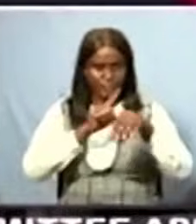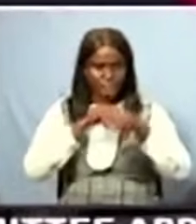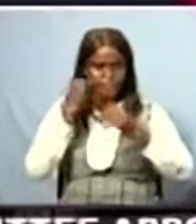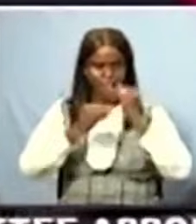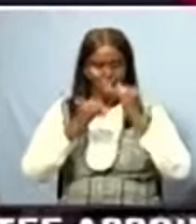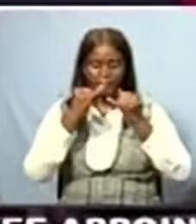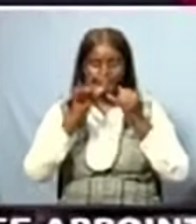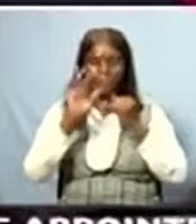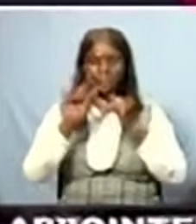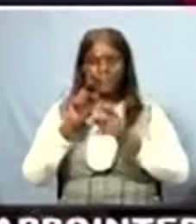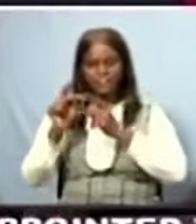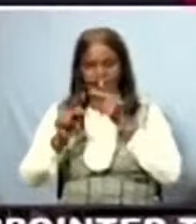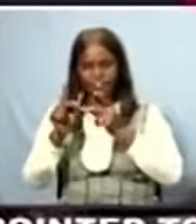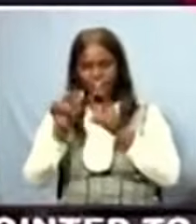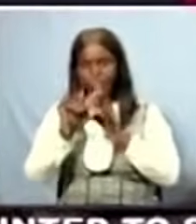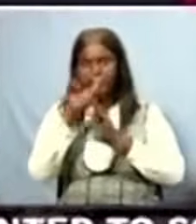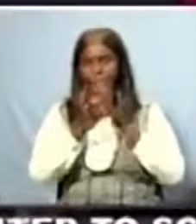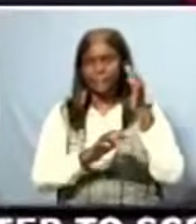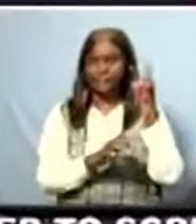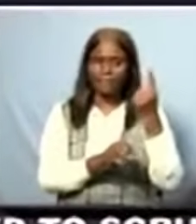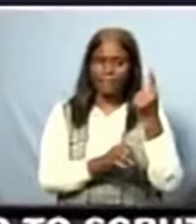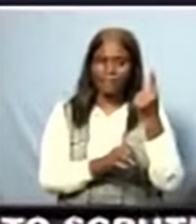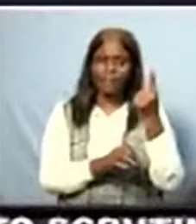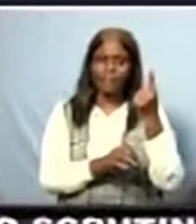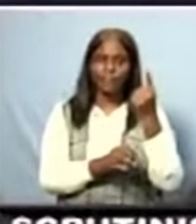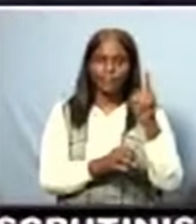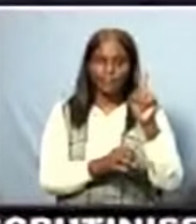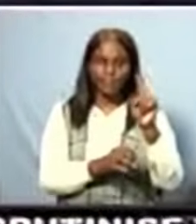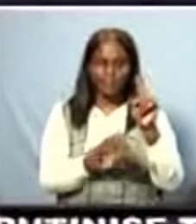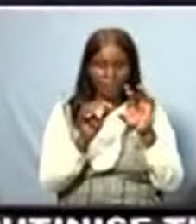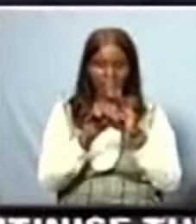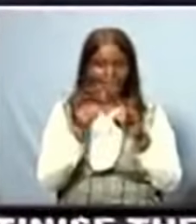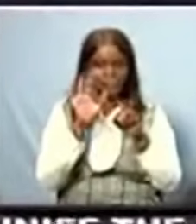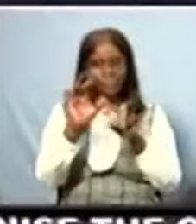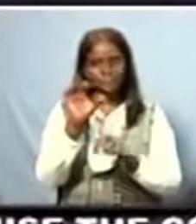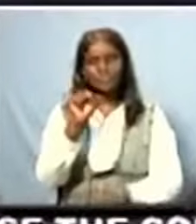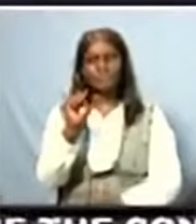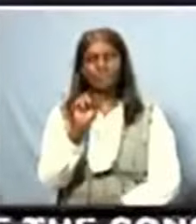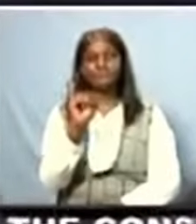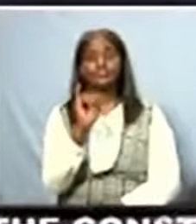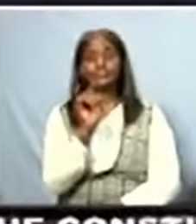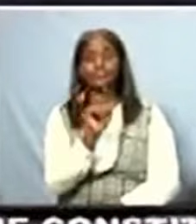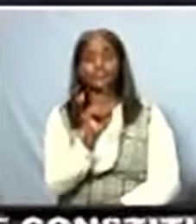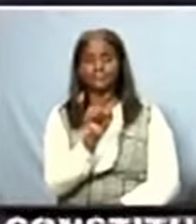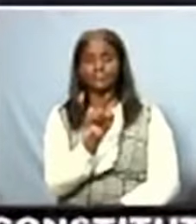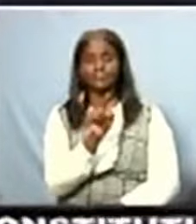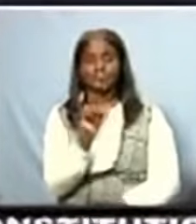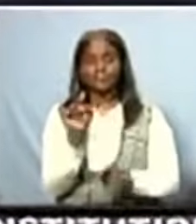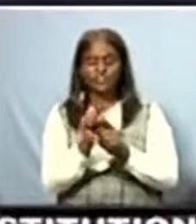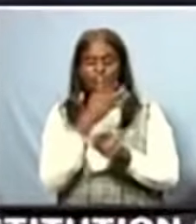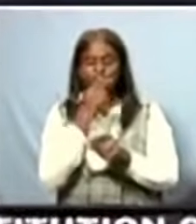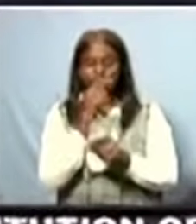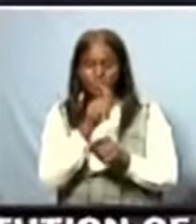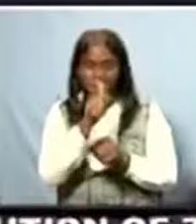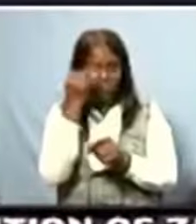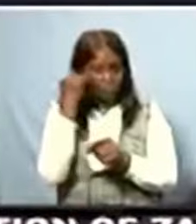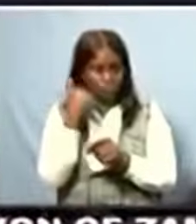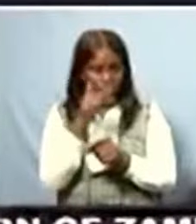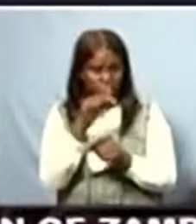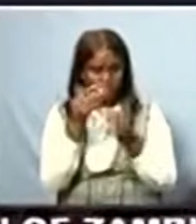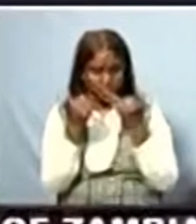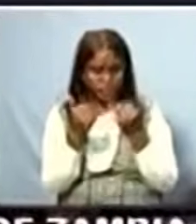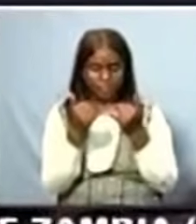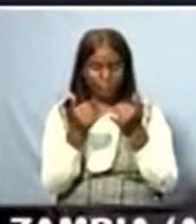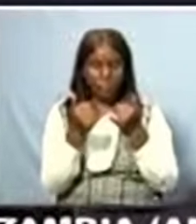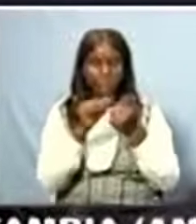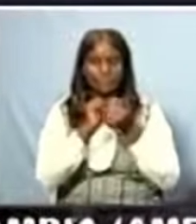completion of the process in Clause 1 in a statutory instrument. The Commission is of the view that the current